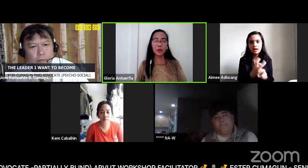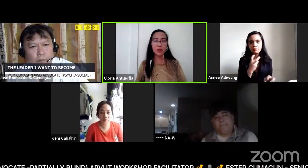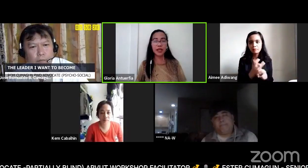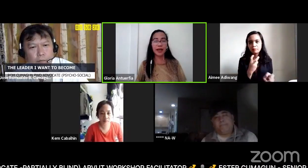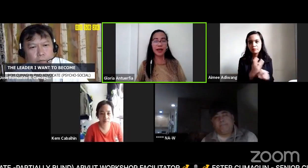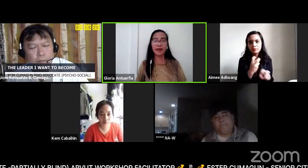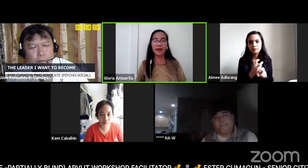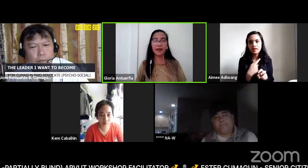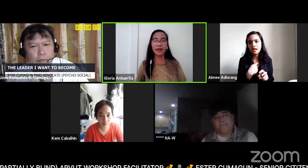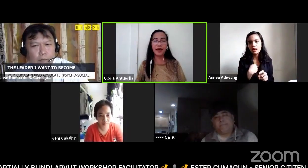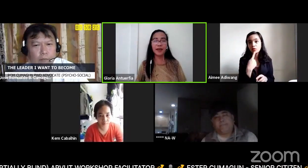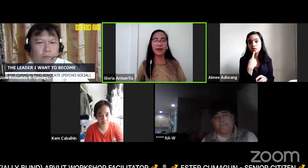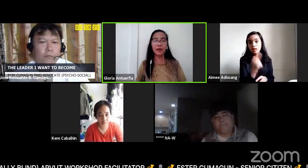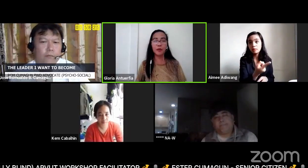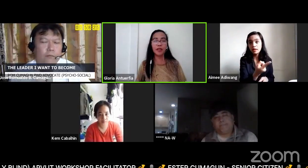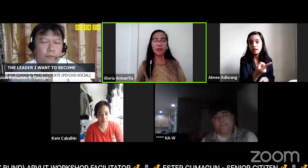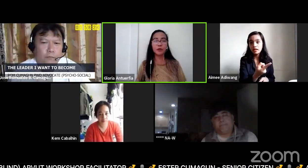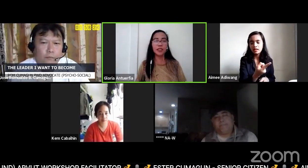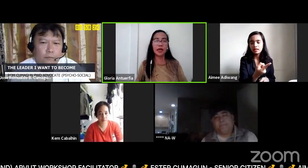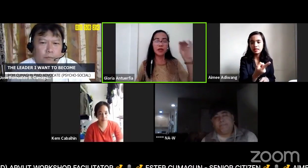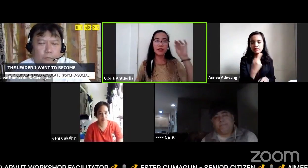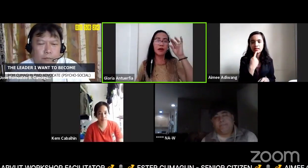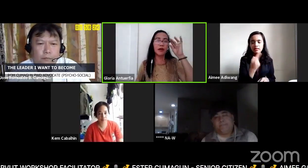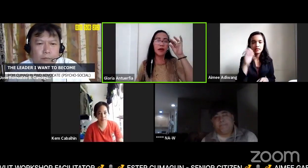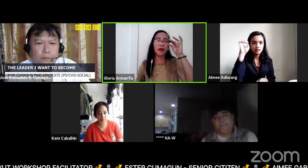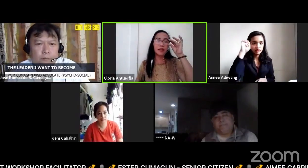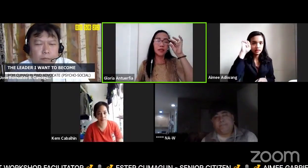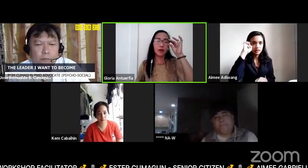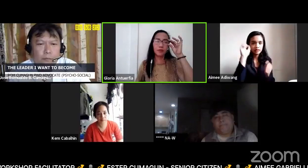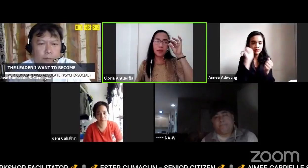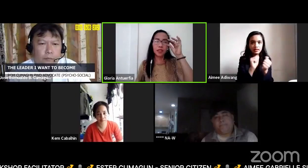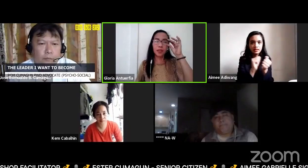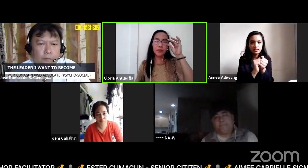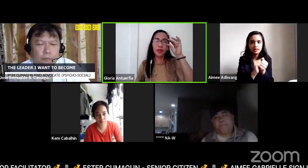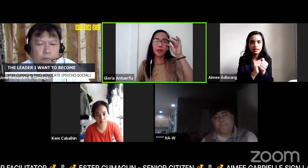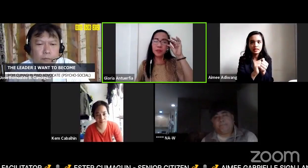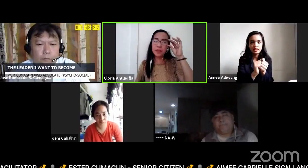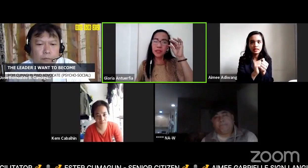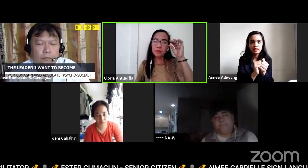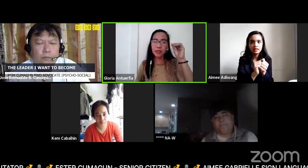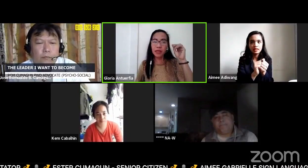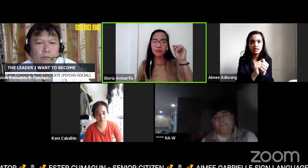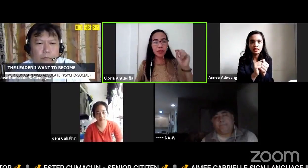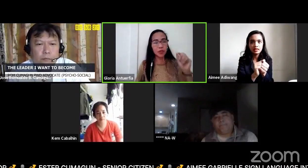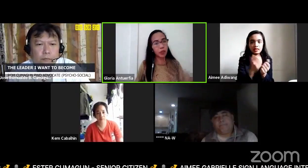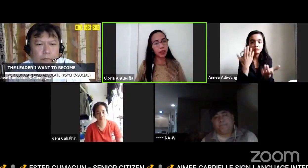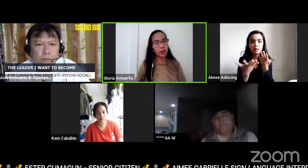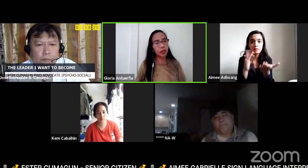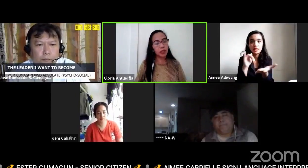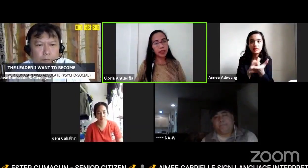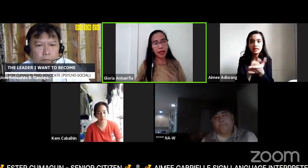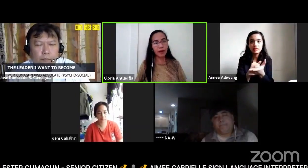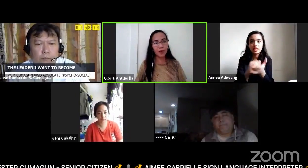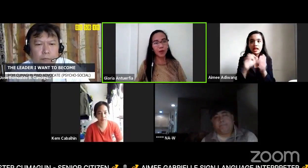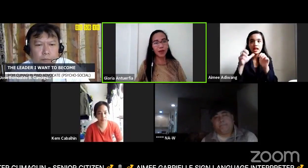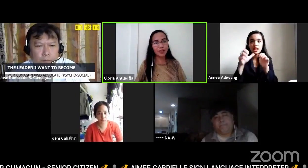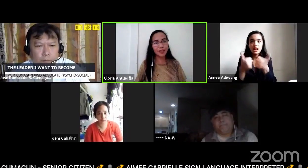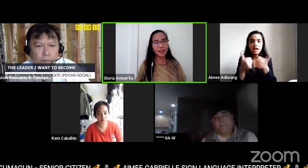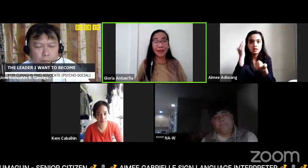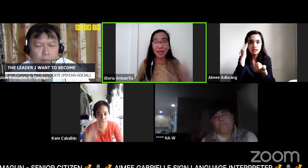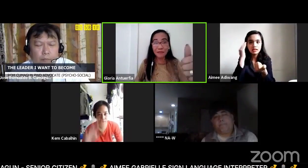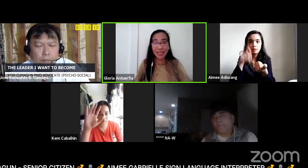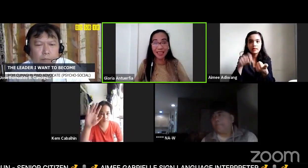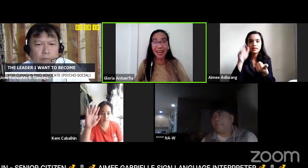So sabi ko doon sa kay Edward, yung kasama ko sa office, maybe it's about time for us to learn sign